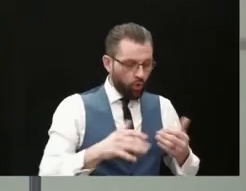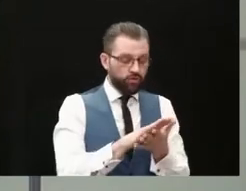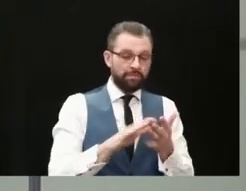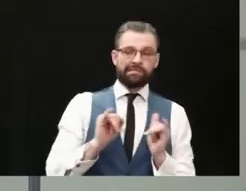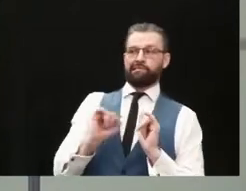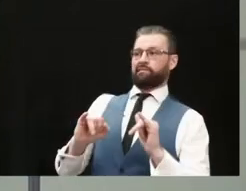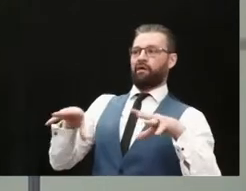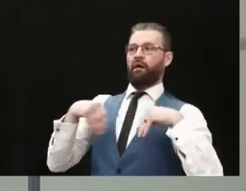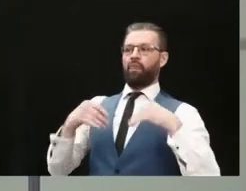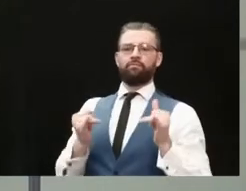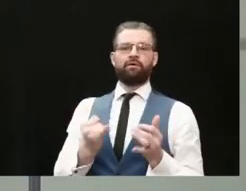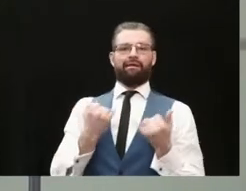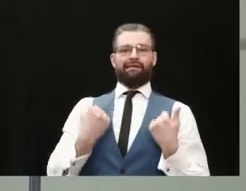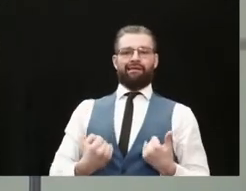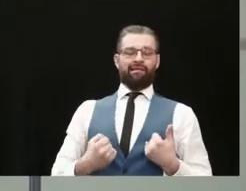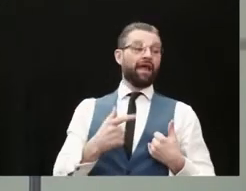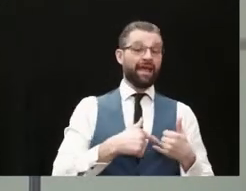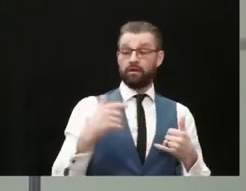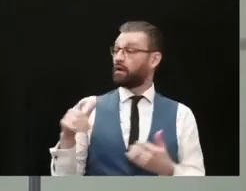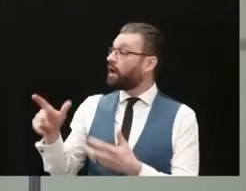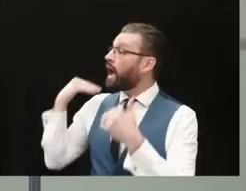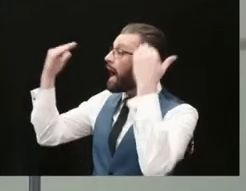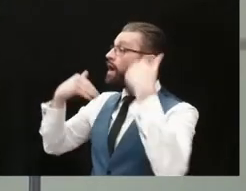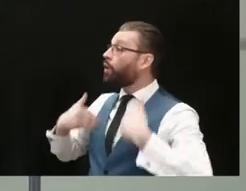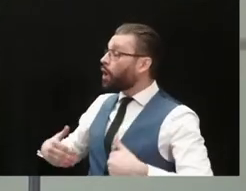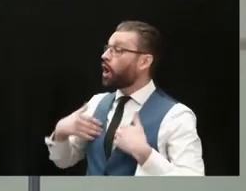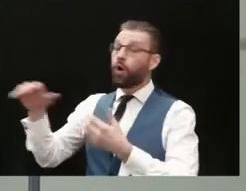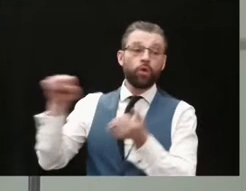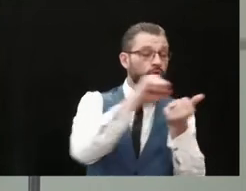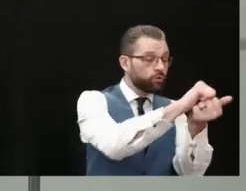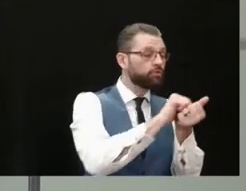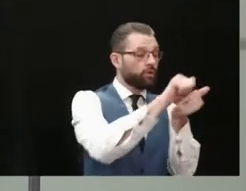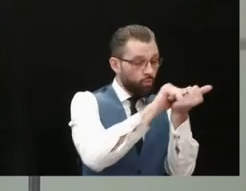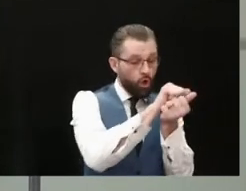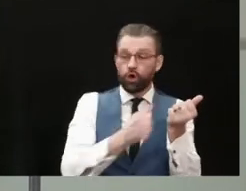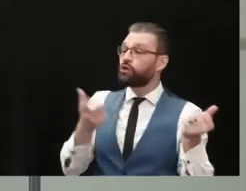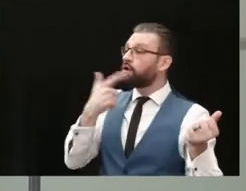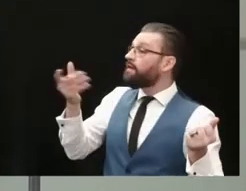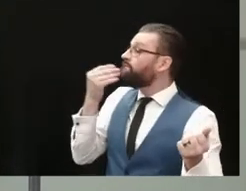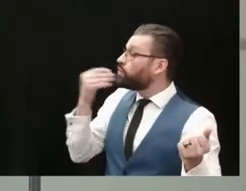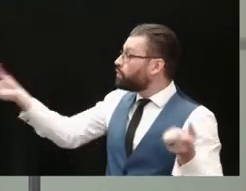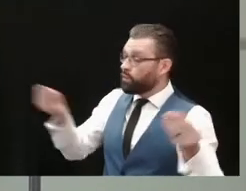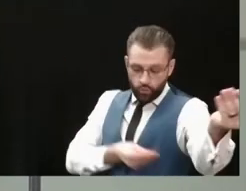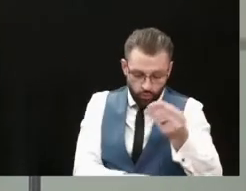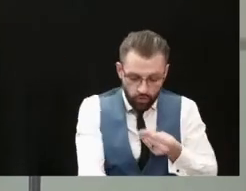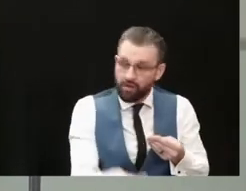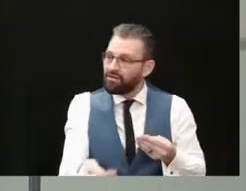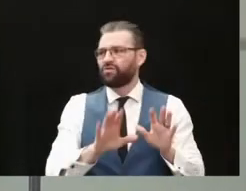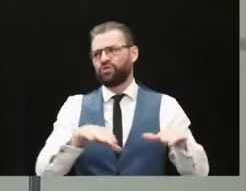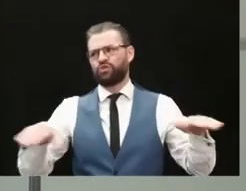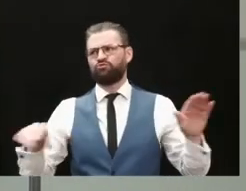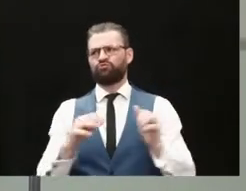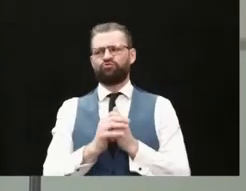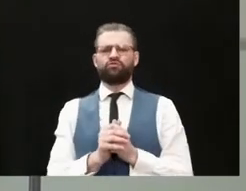bay, and also she washed adults' clothes and bartered that for food to give to her children. And on returning from